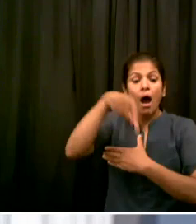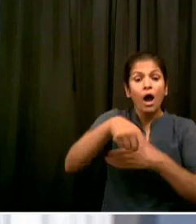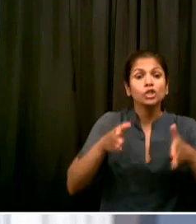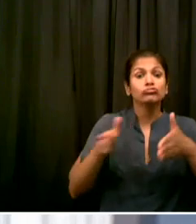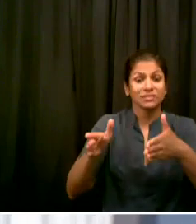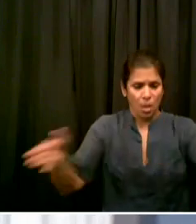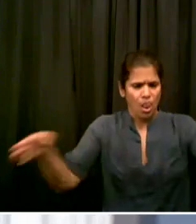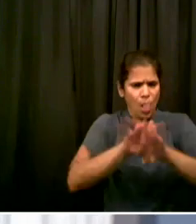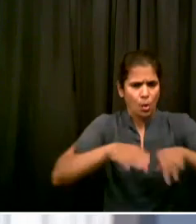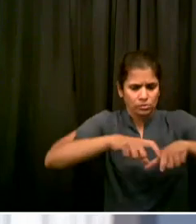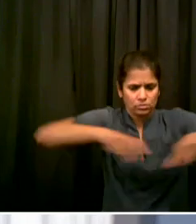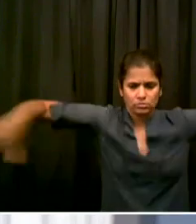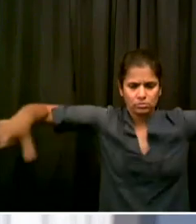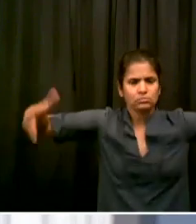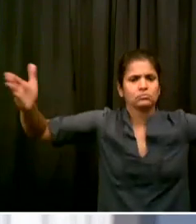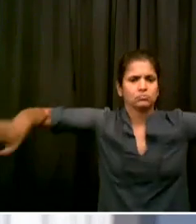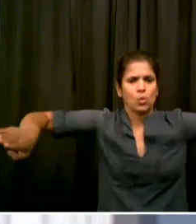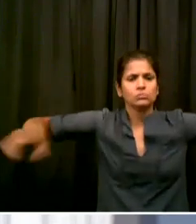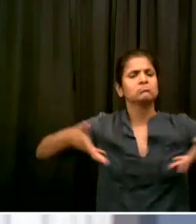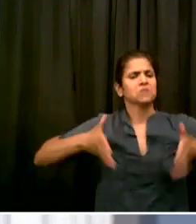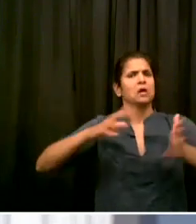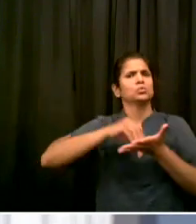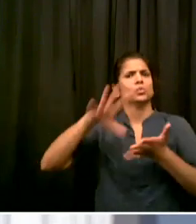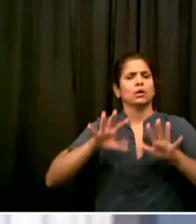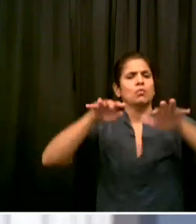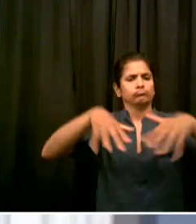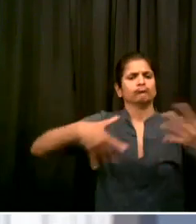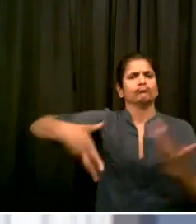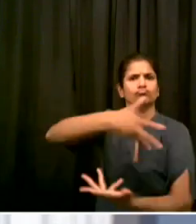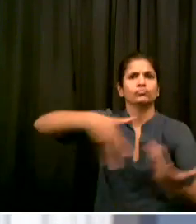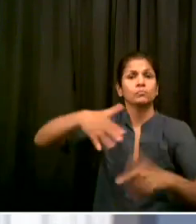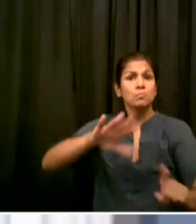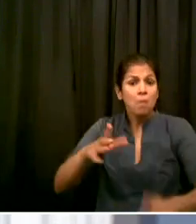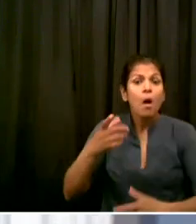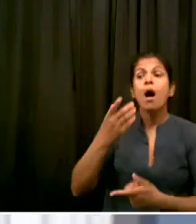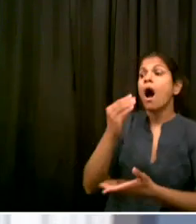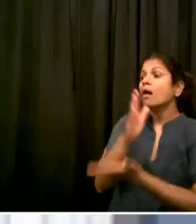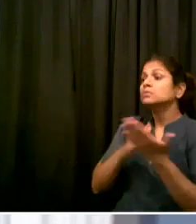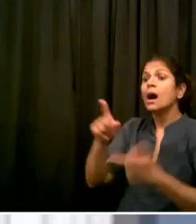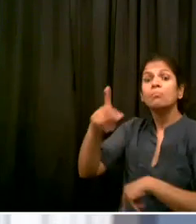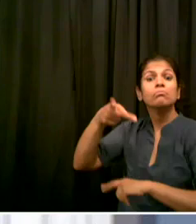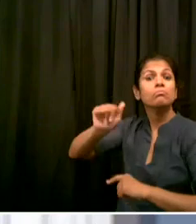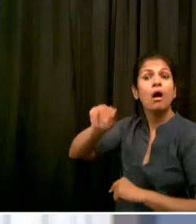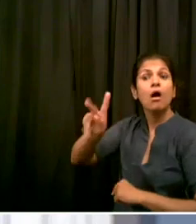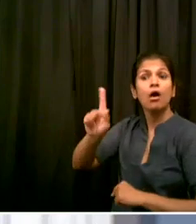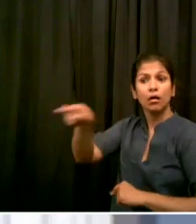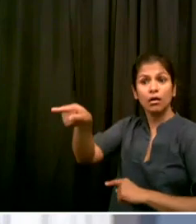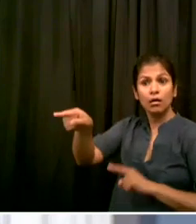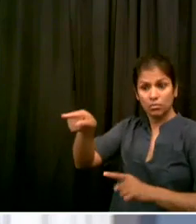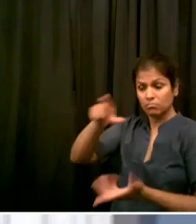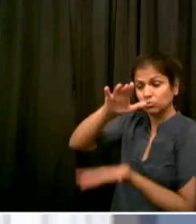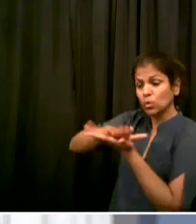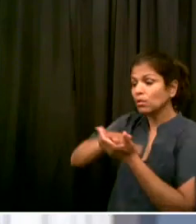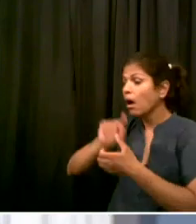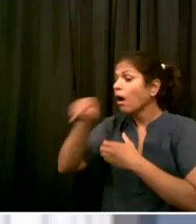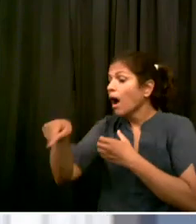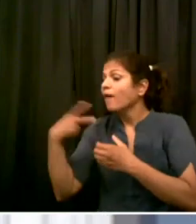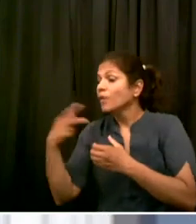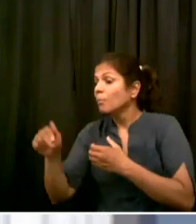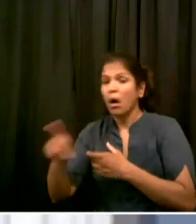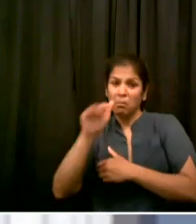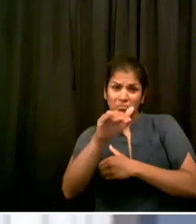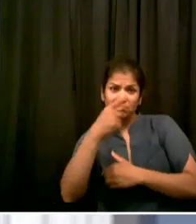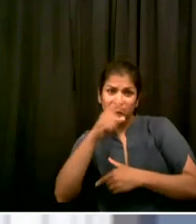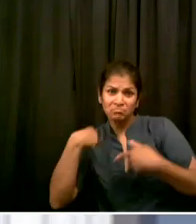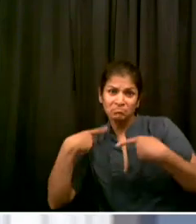what principals have been asking us for. So it's not like no one has thought about this and surprise, now you can have outdoor learning.